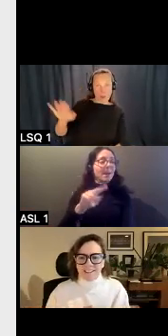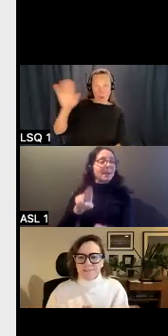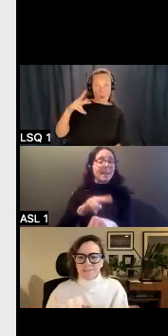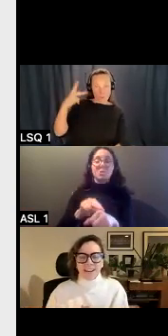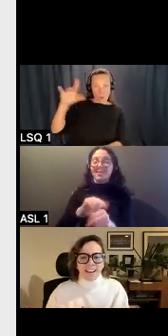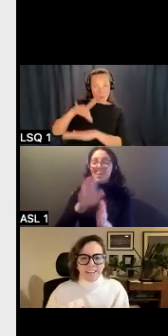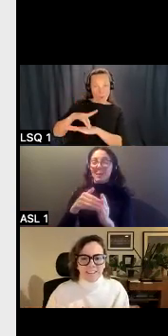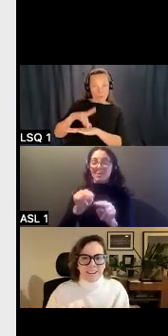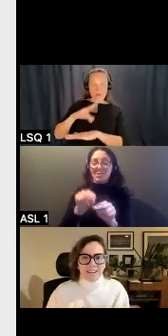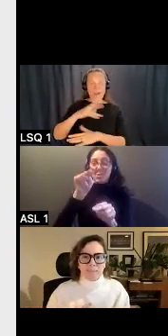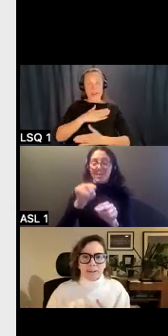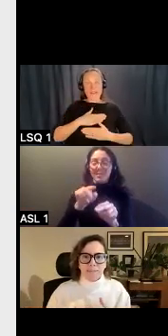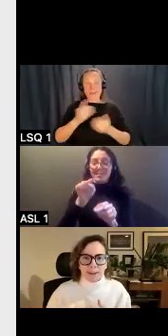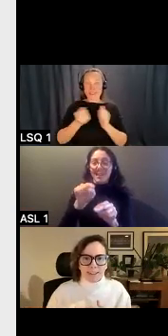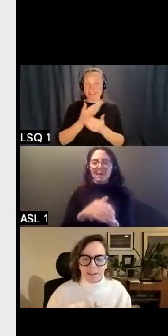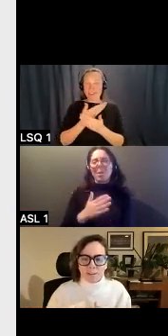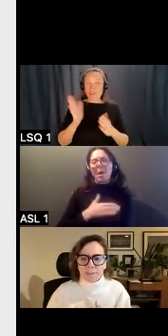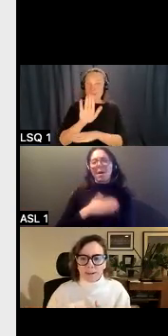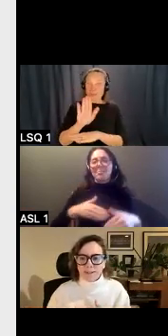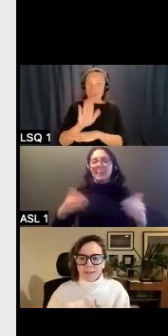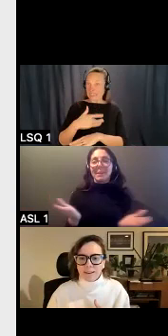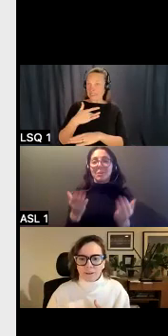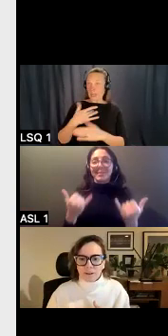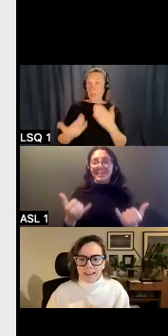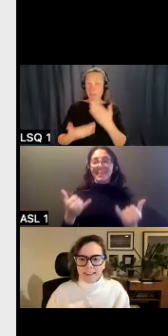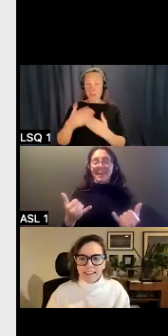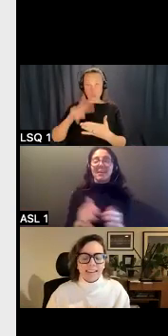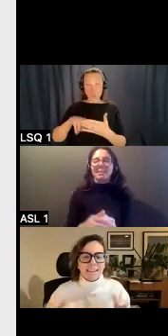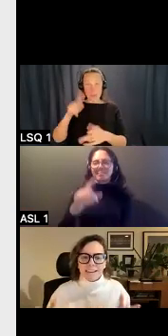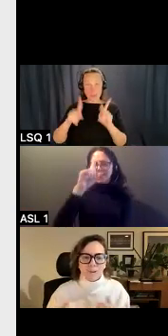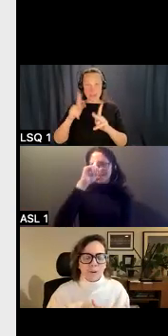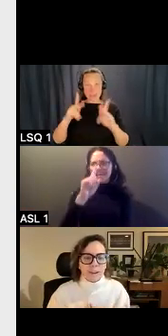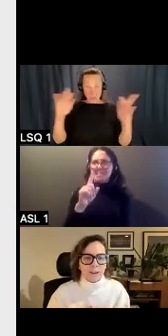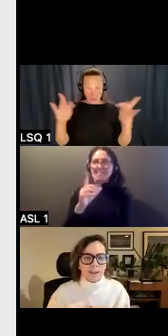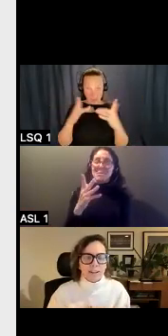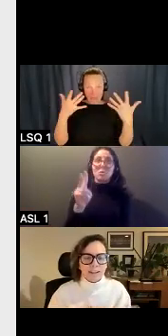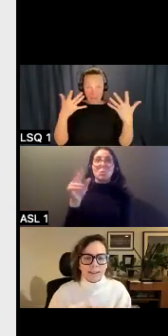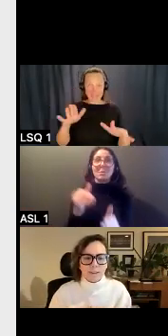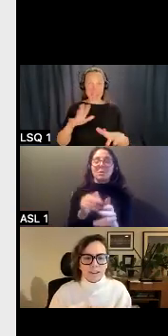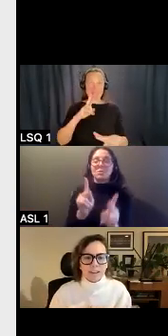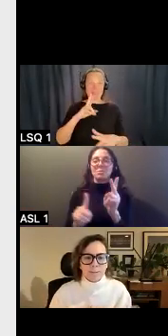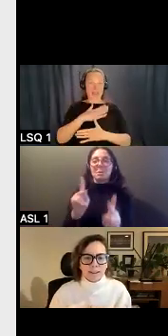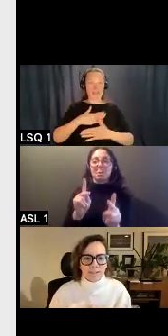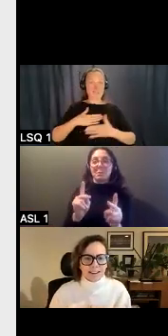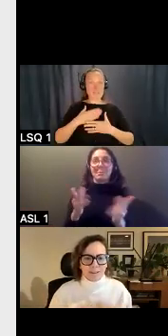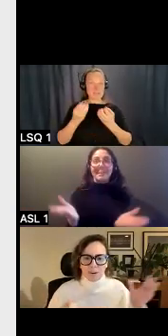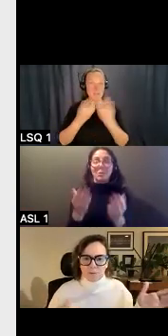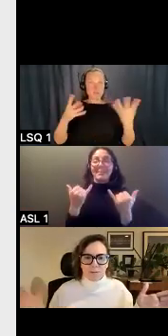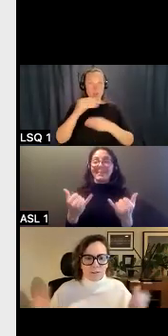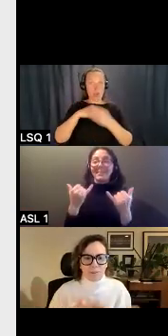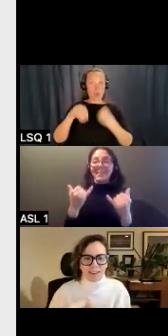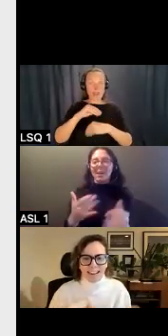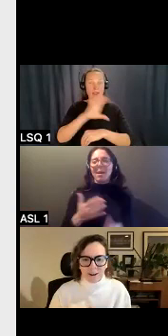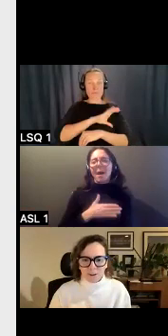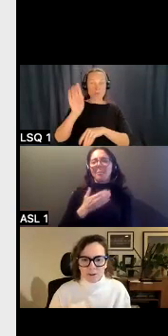And we are really happy to be here with you. I believe we have almost 2,000 people on the line, and really happy to have